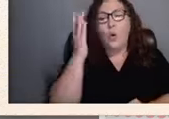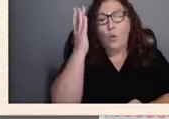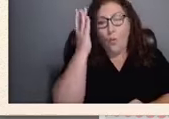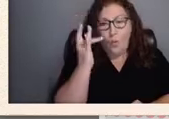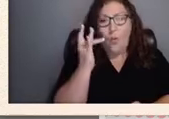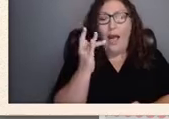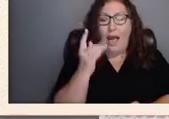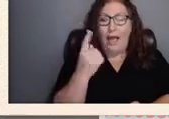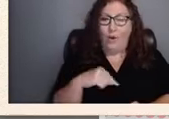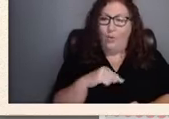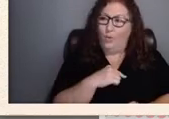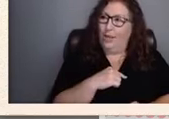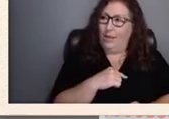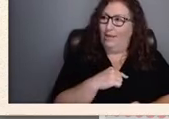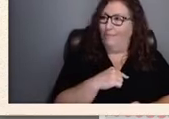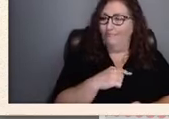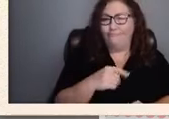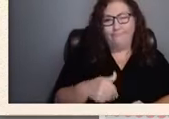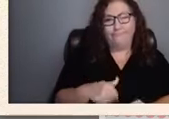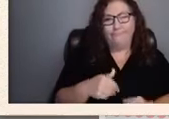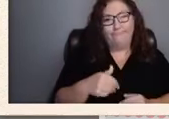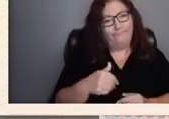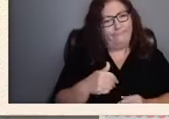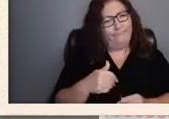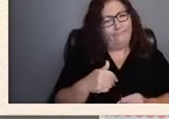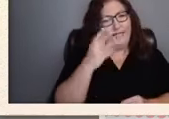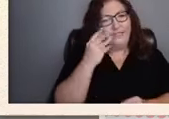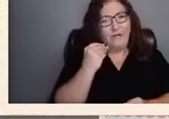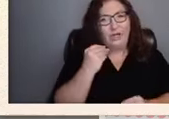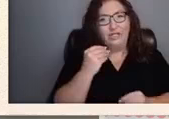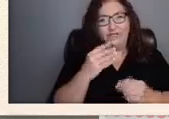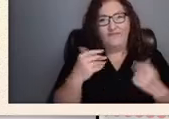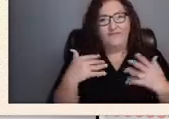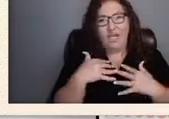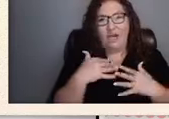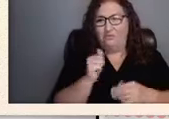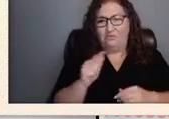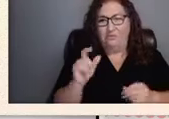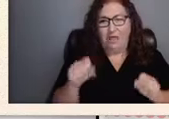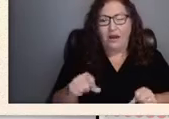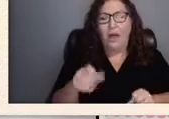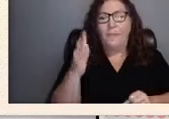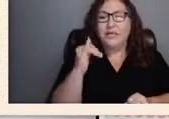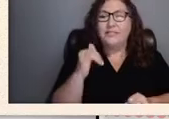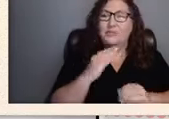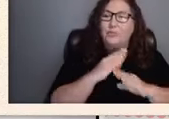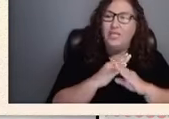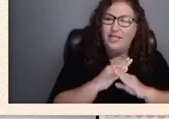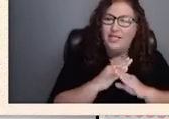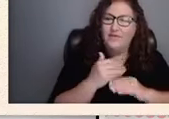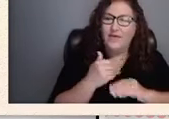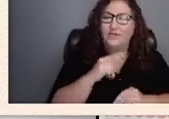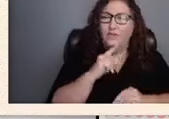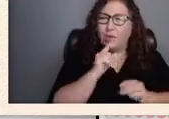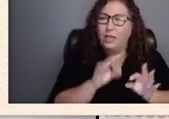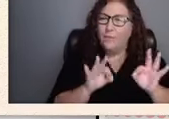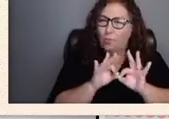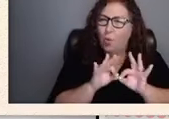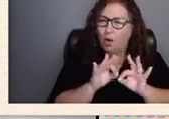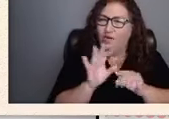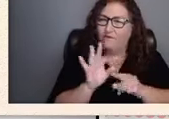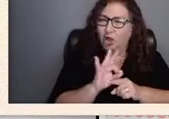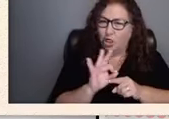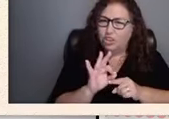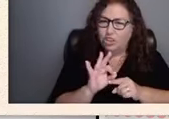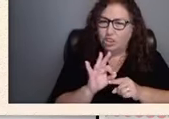able to experience fear? Well, it's because fear is protective. It has a really important function to alert